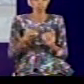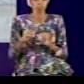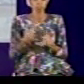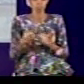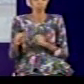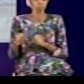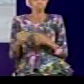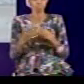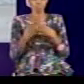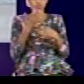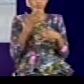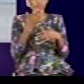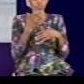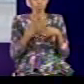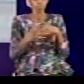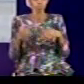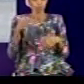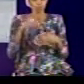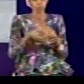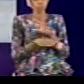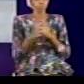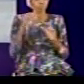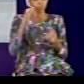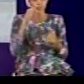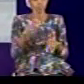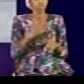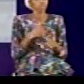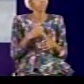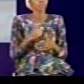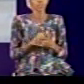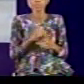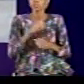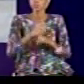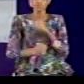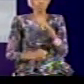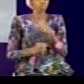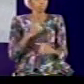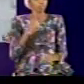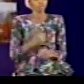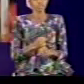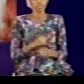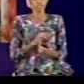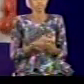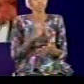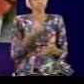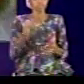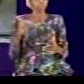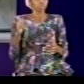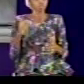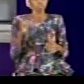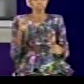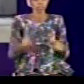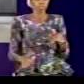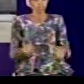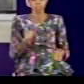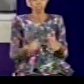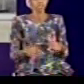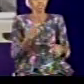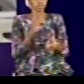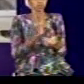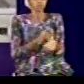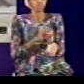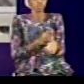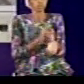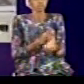point that everything was now affecting my leg. The doctor said they are going to cut off this my right leg because it was not functioning